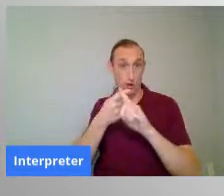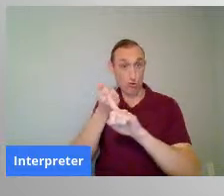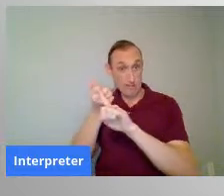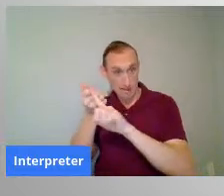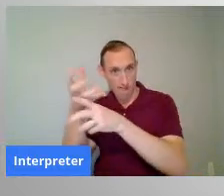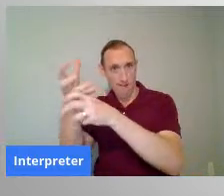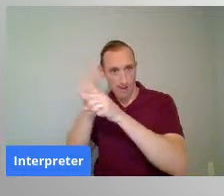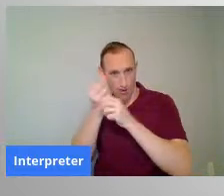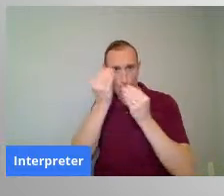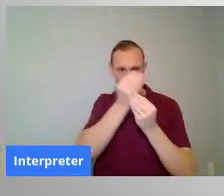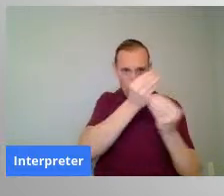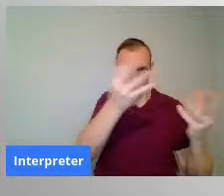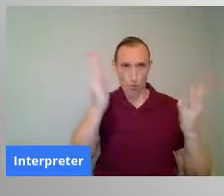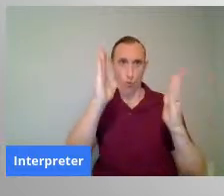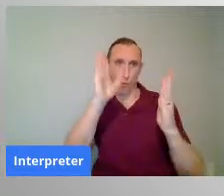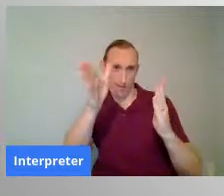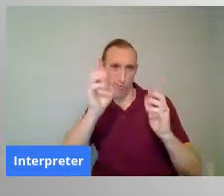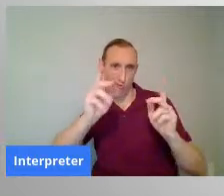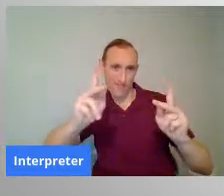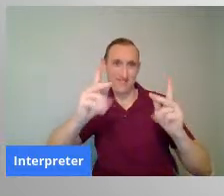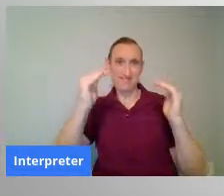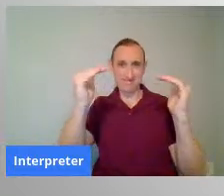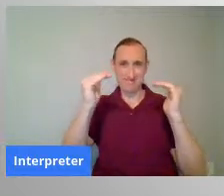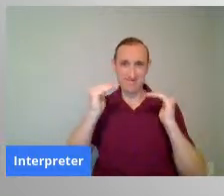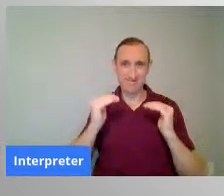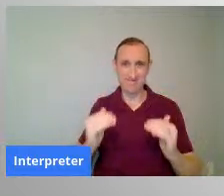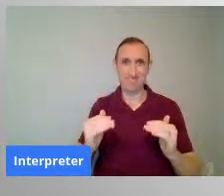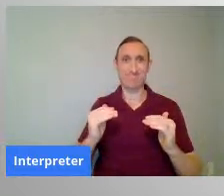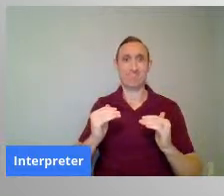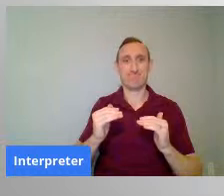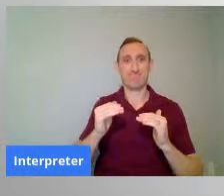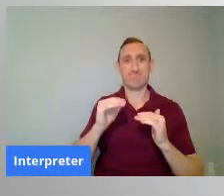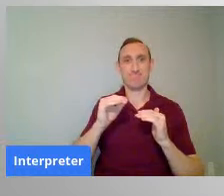Okay, we'll move forward with our community oversight SPLOST report.